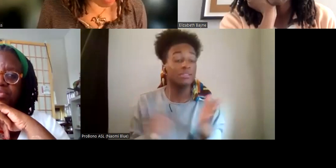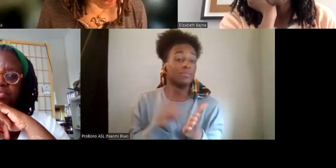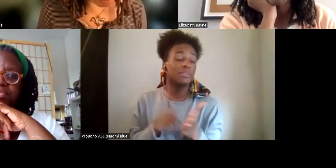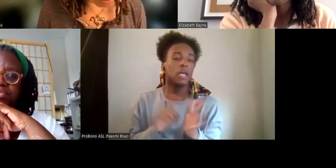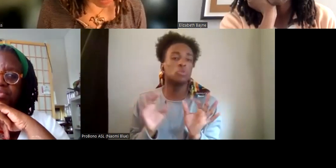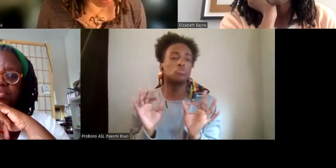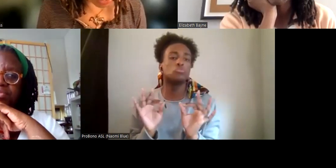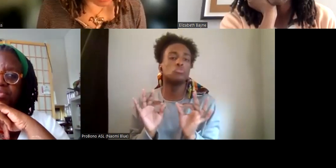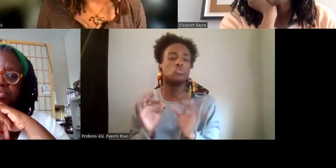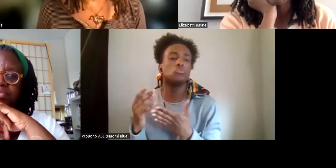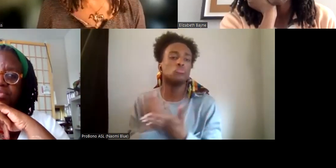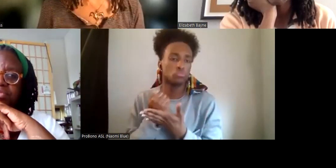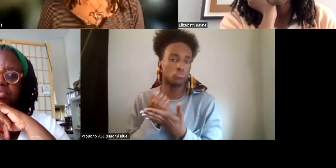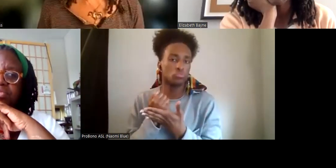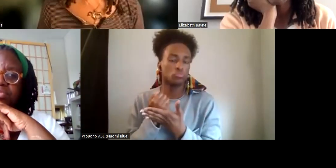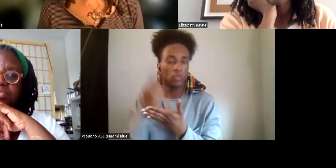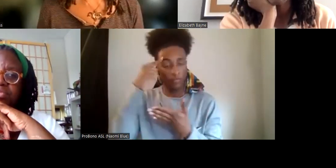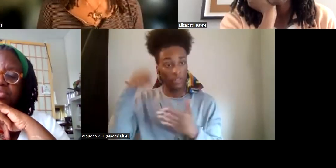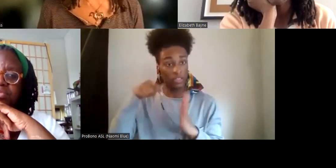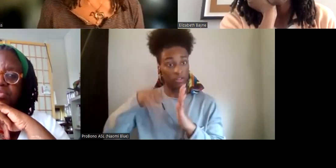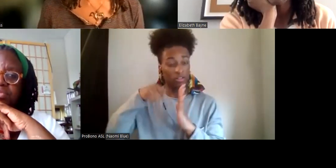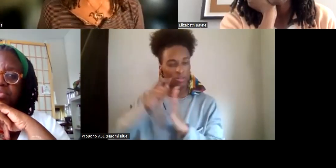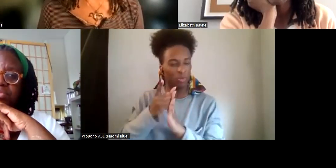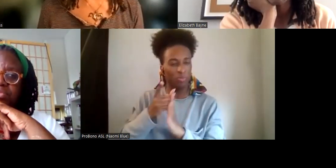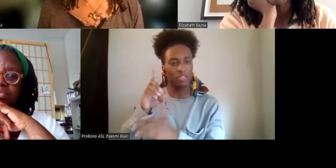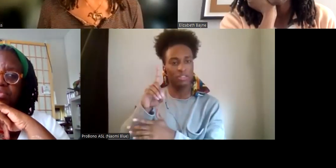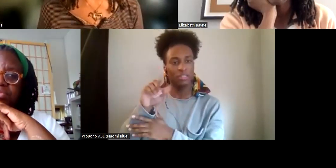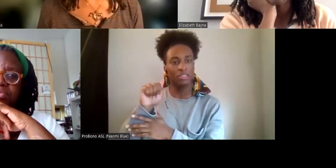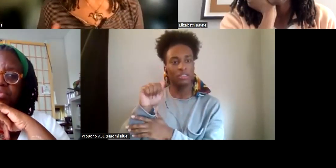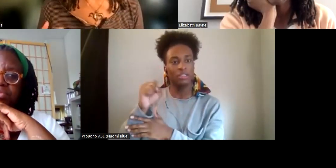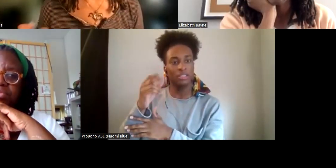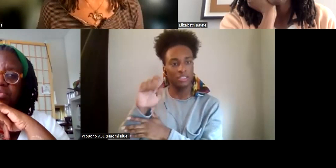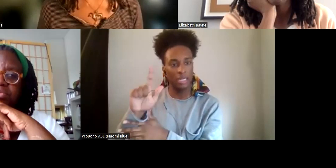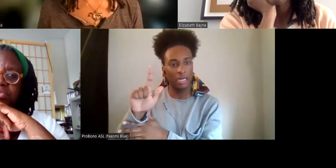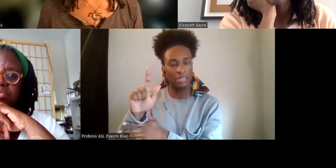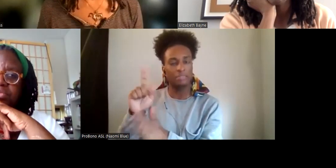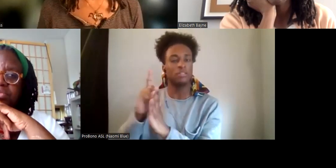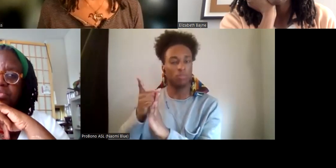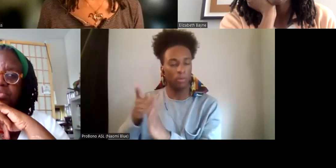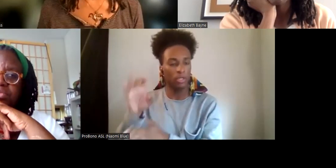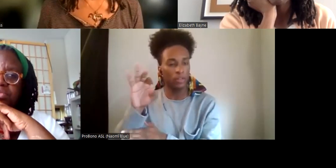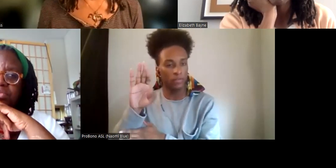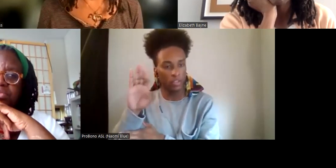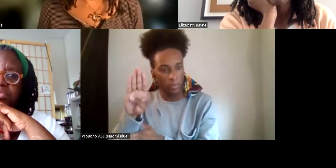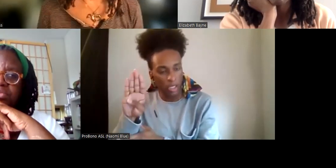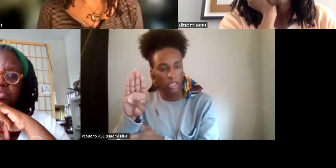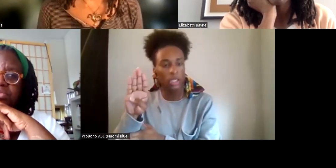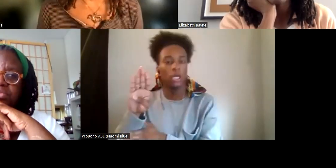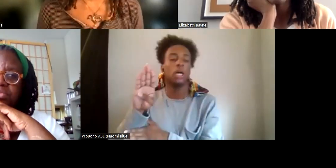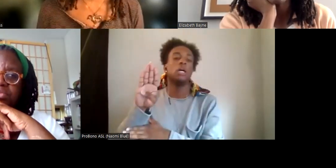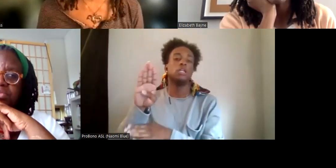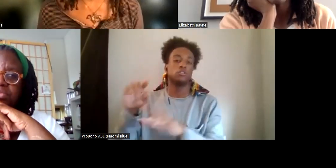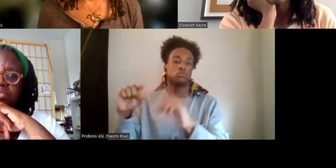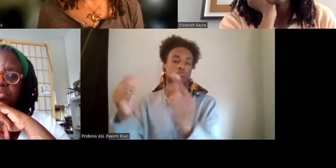was there's a moment where Deshelle is slut shamed on Facebook and bullied by a group of girls in